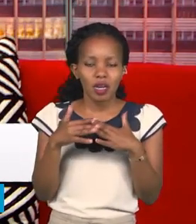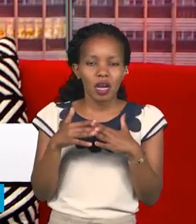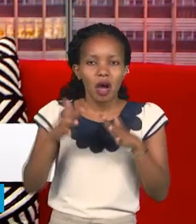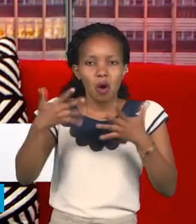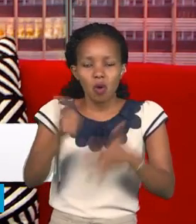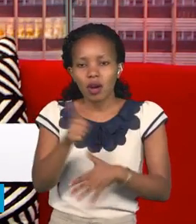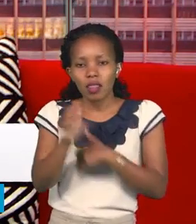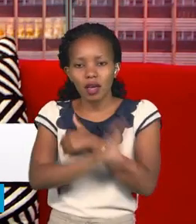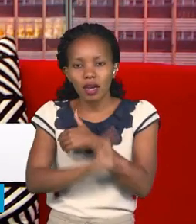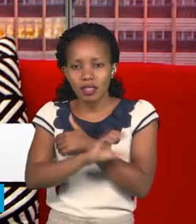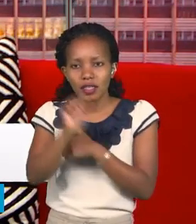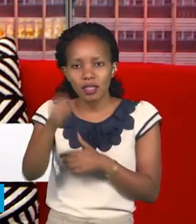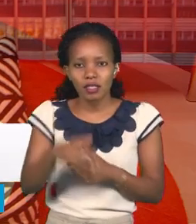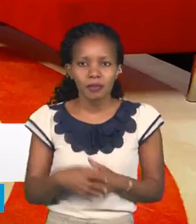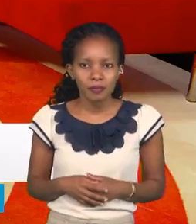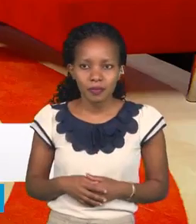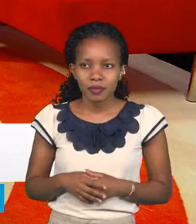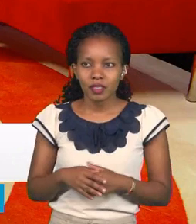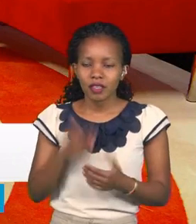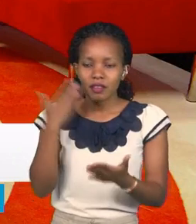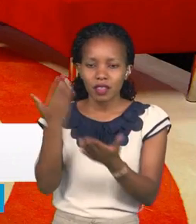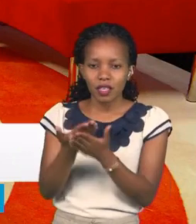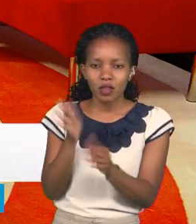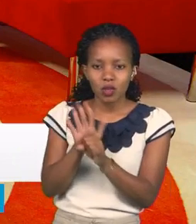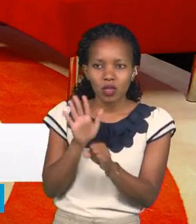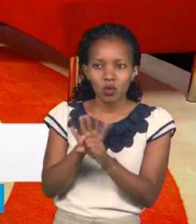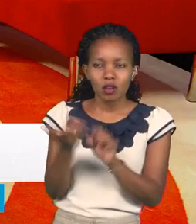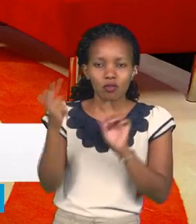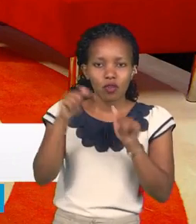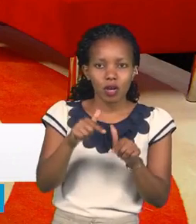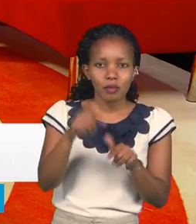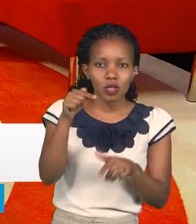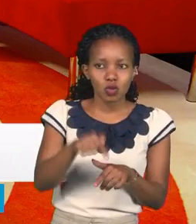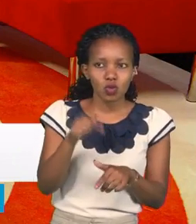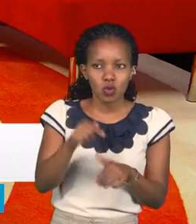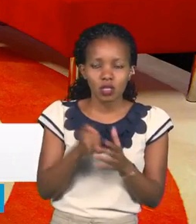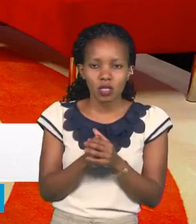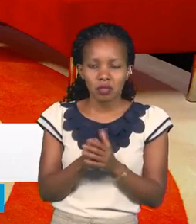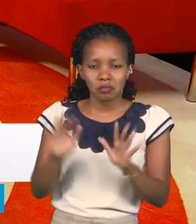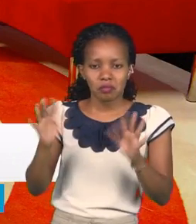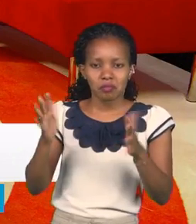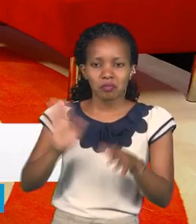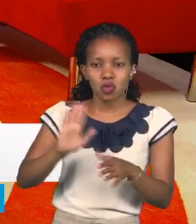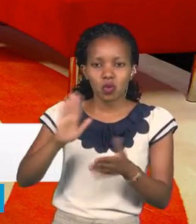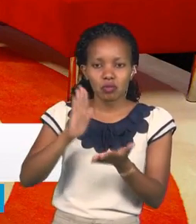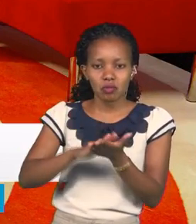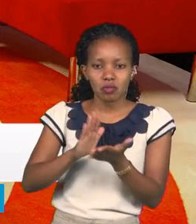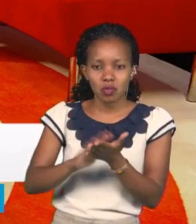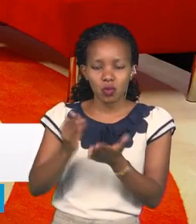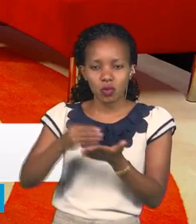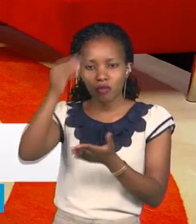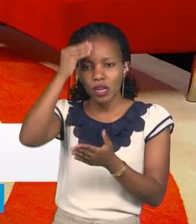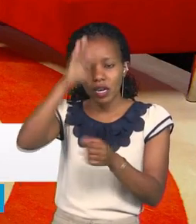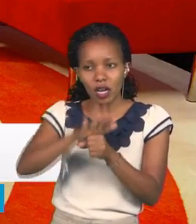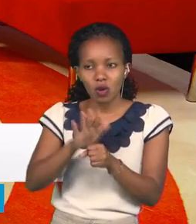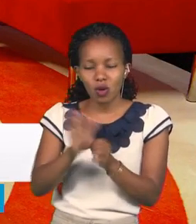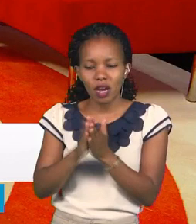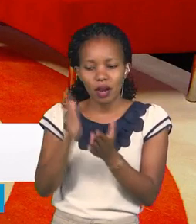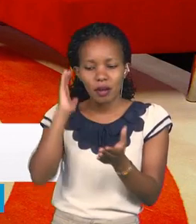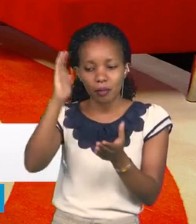countries. Impressive. Thank you so much for coming today. Thanks, Nick. Really appreciate your sentiments. We've learned so much. And I believe